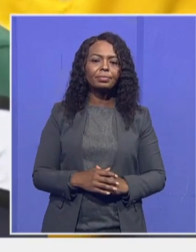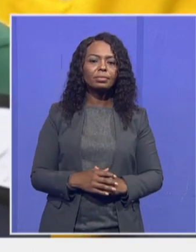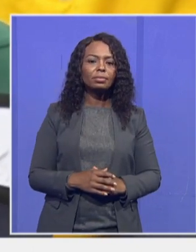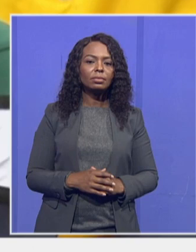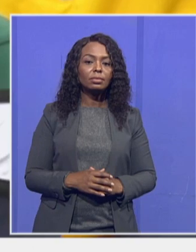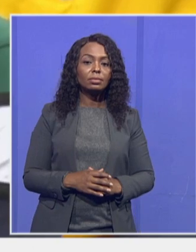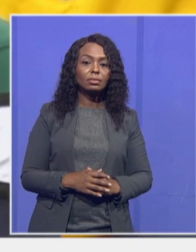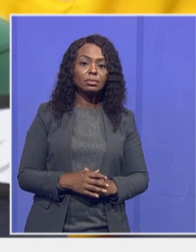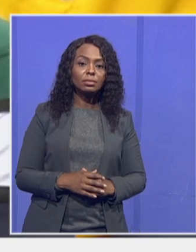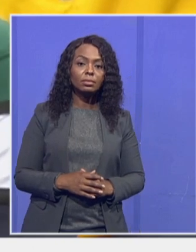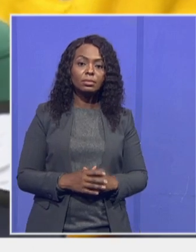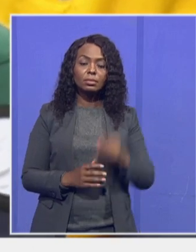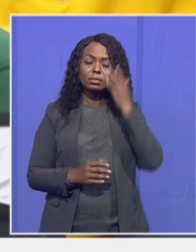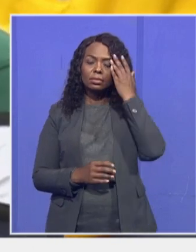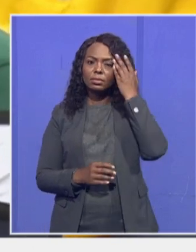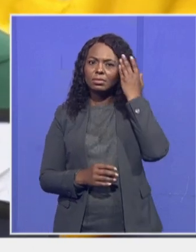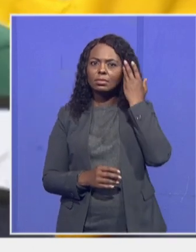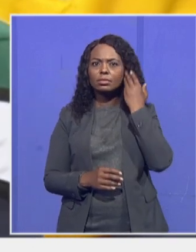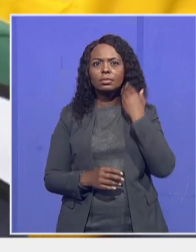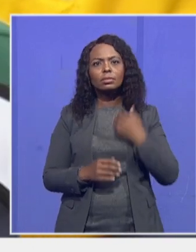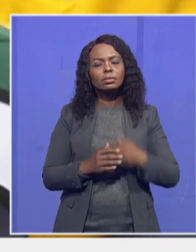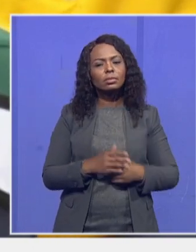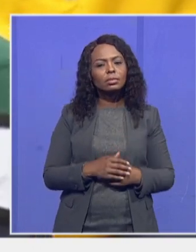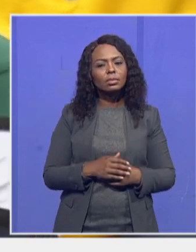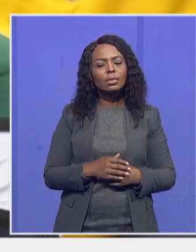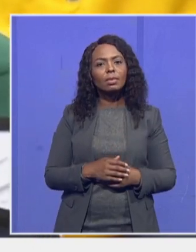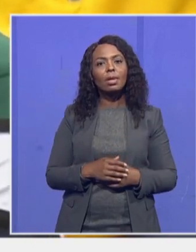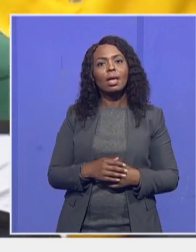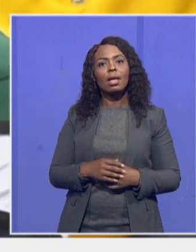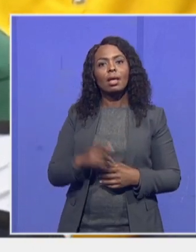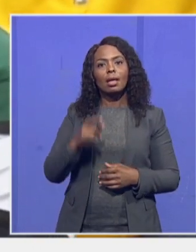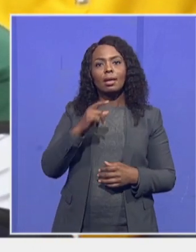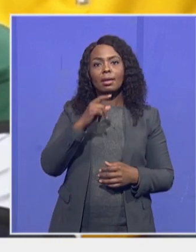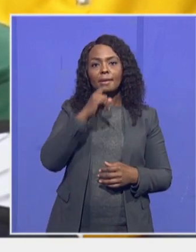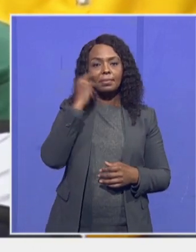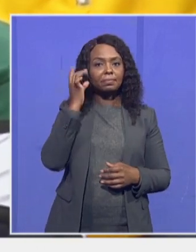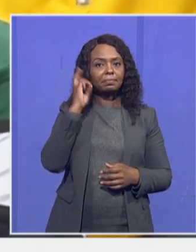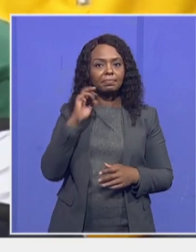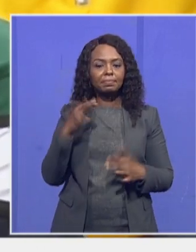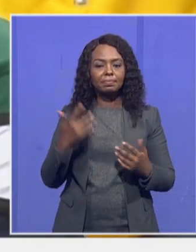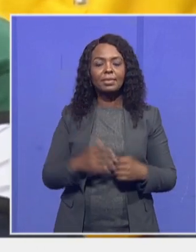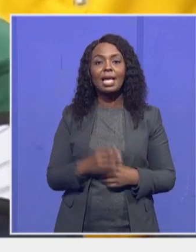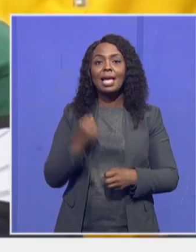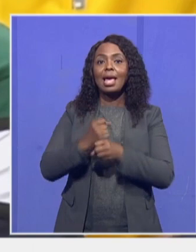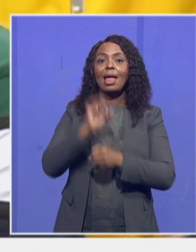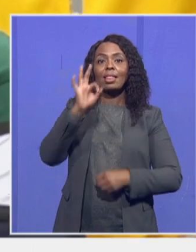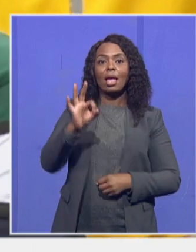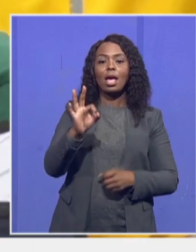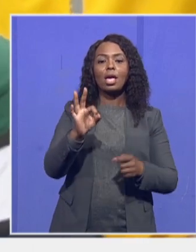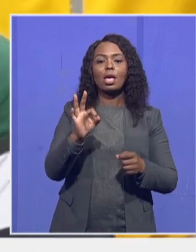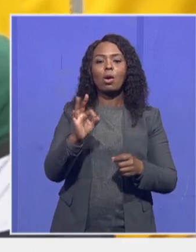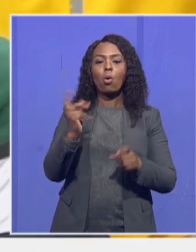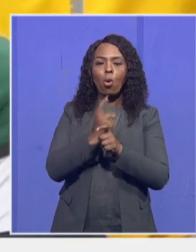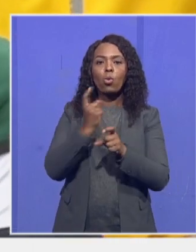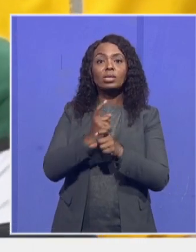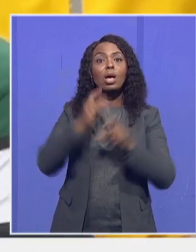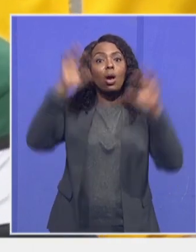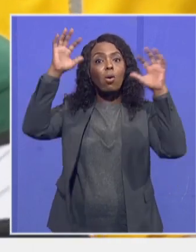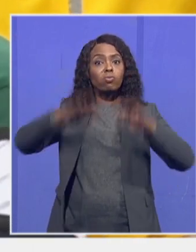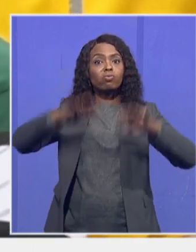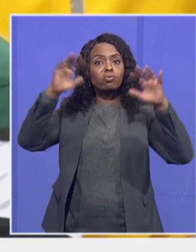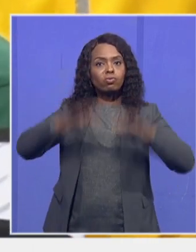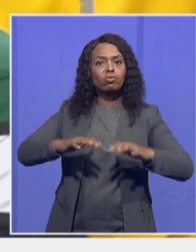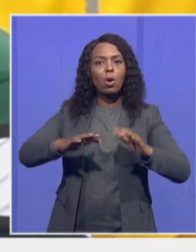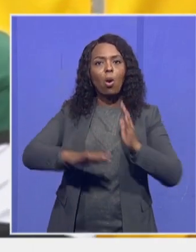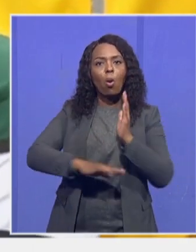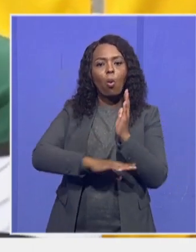Rajan. From last 3 years, I see that I'm getting the water in my shop, and now these 3